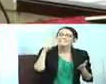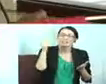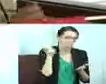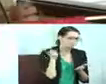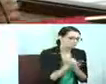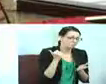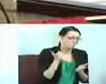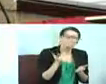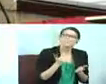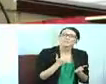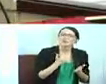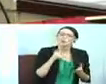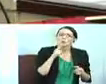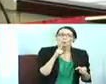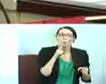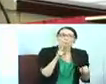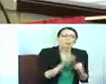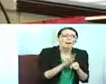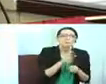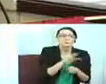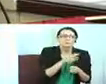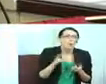of the promised Holy Spirit.